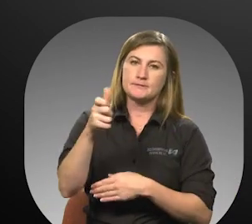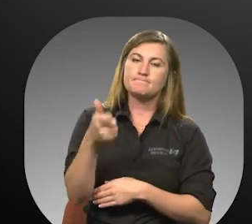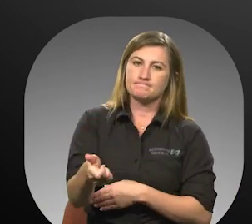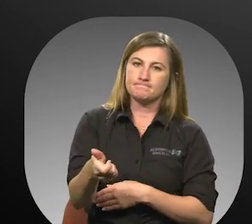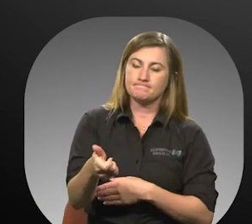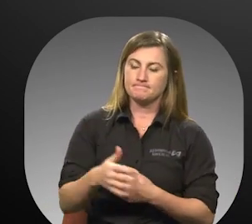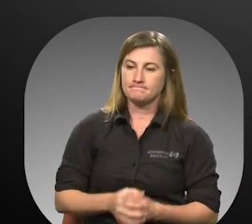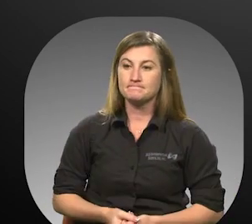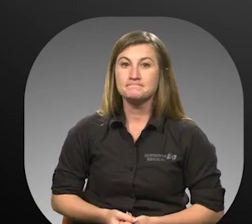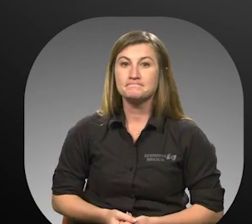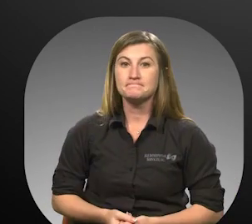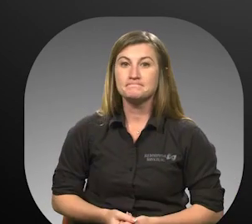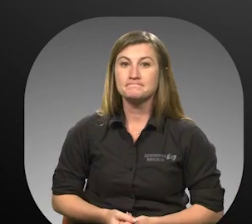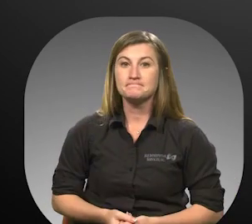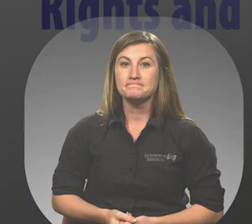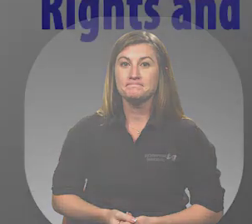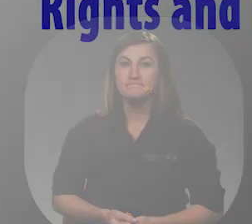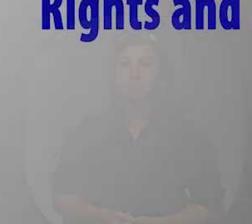6.